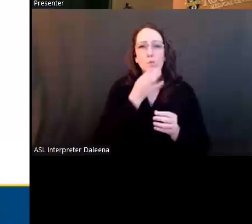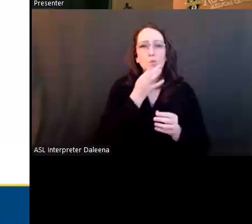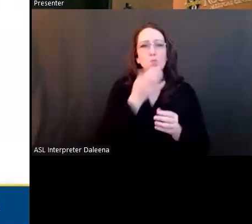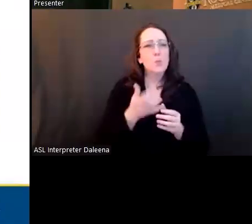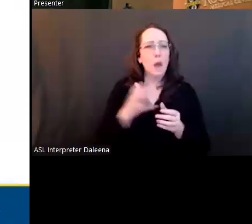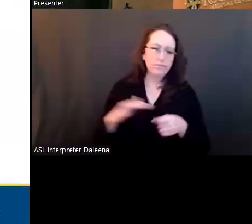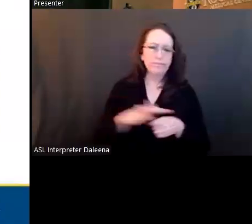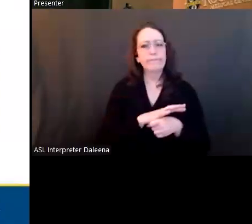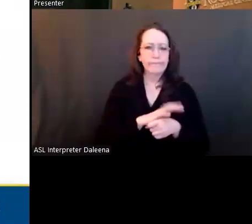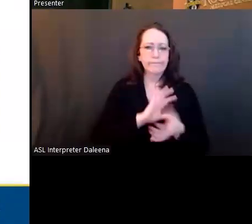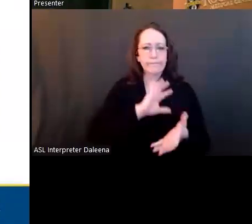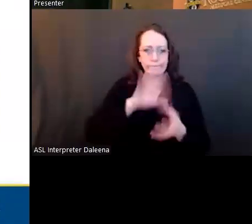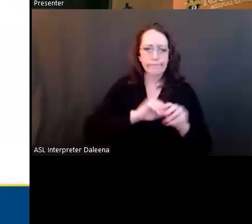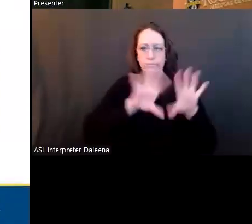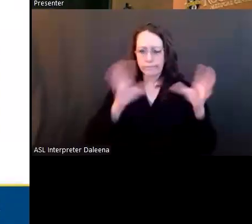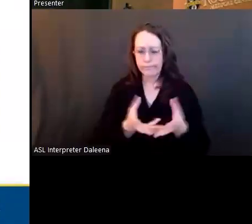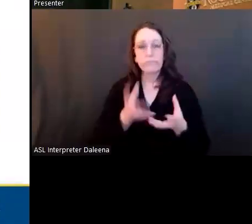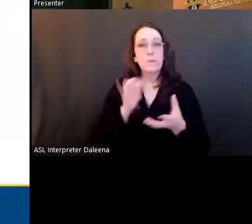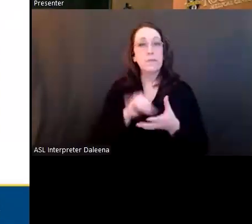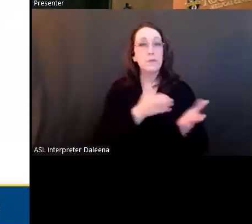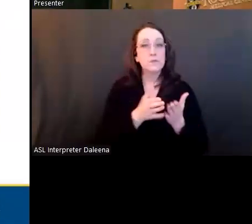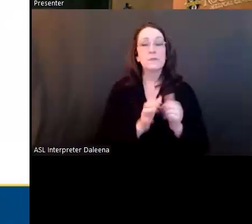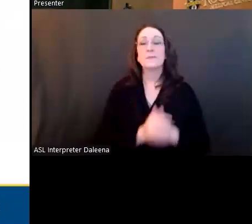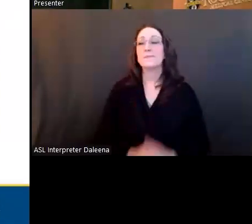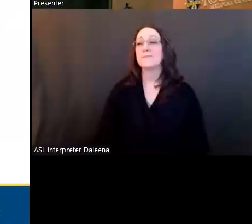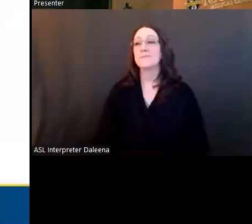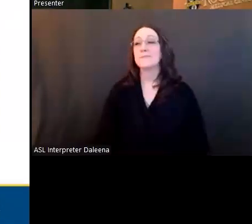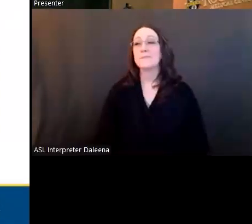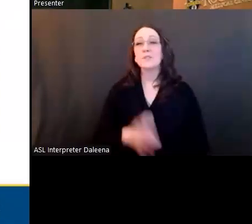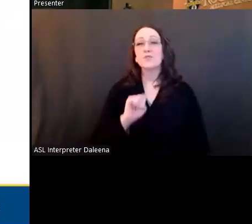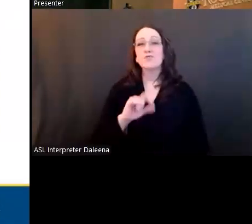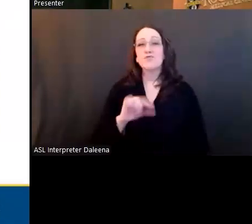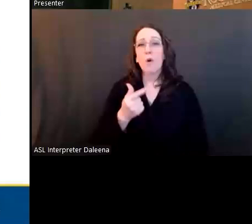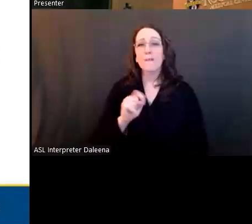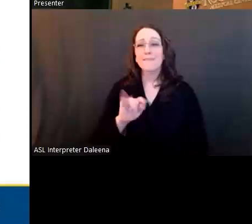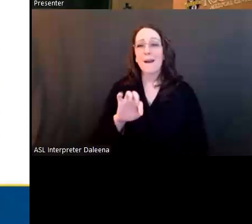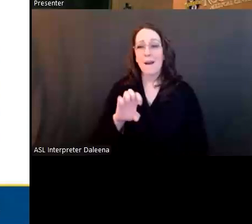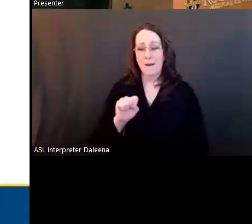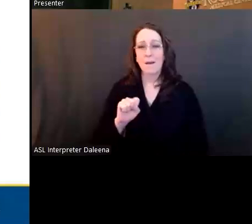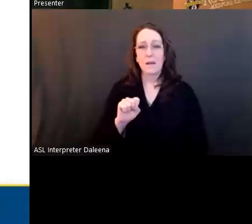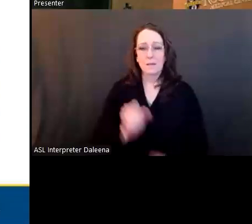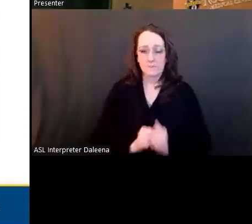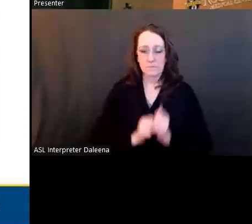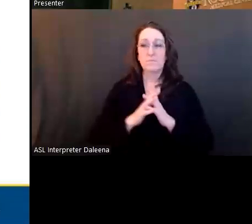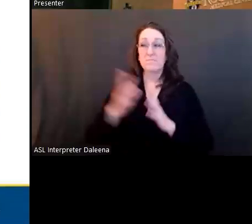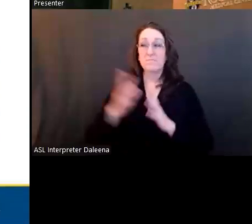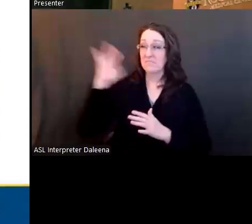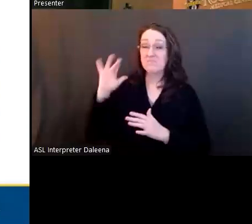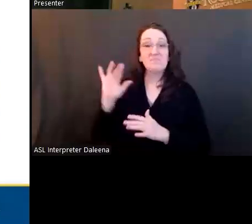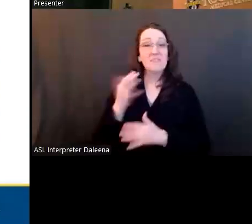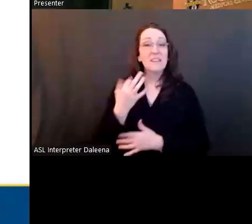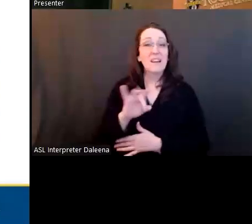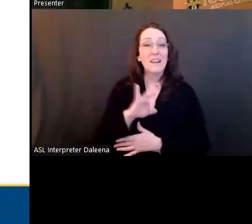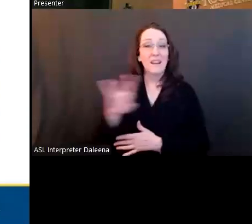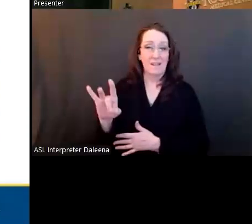those services are. Strong Ties was established way back in 1988. And we actually still